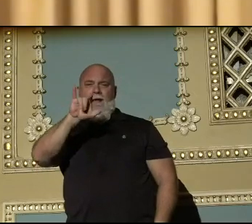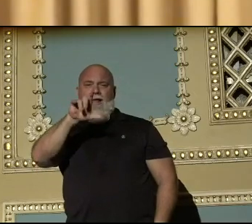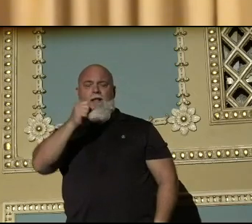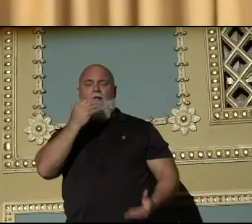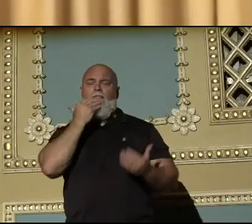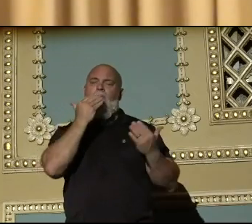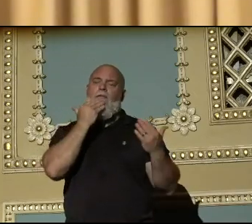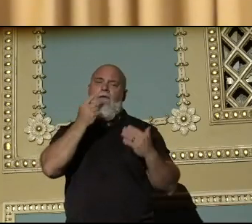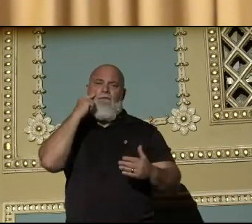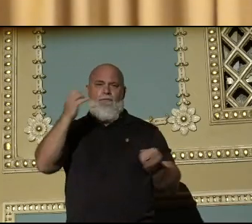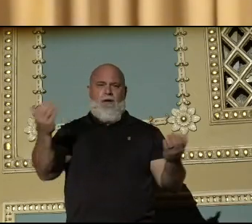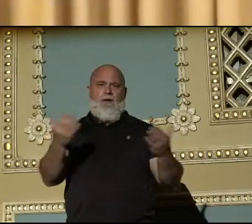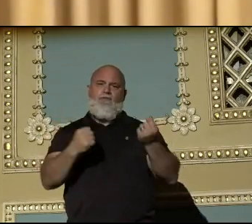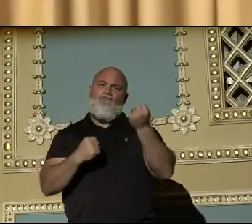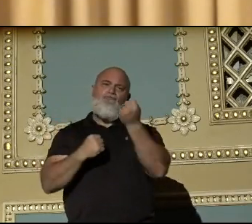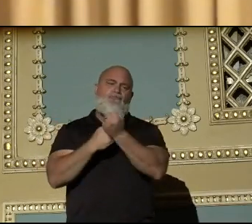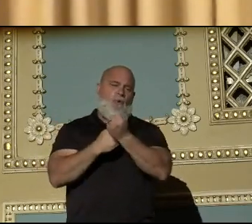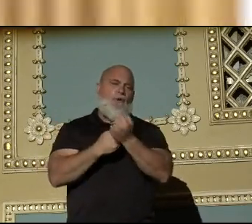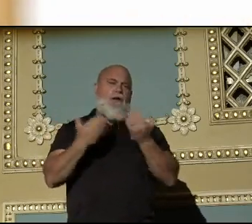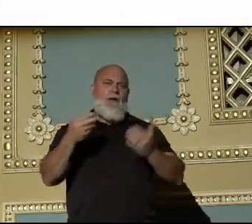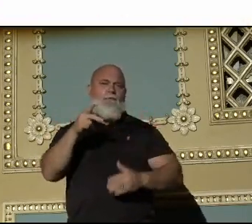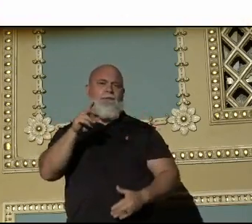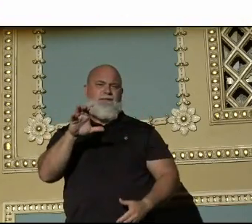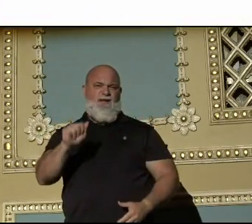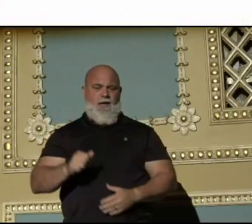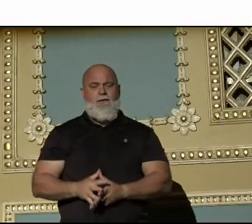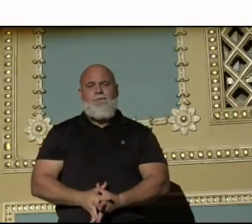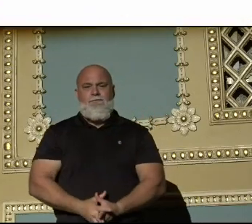you for supporting Paramount Theater.